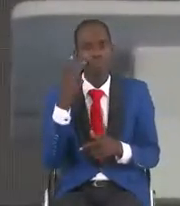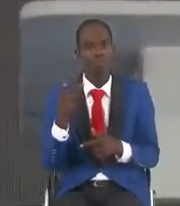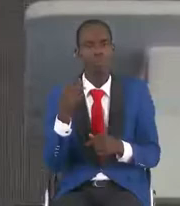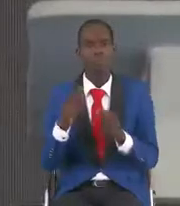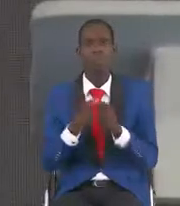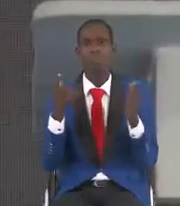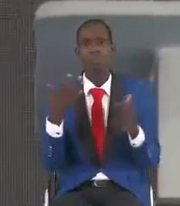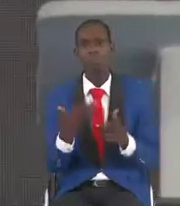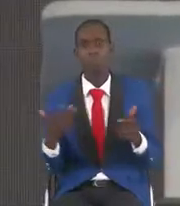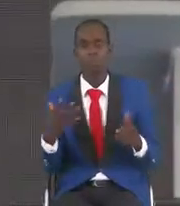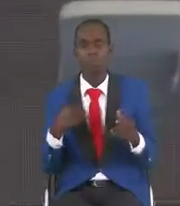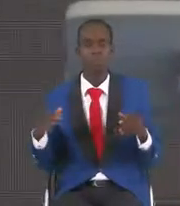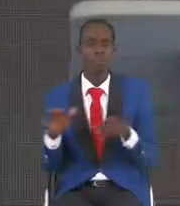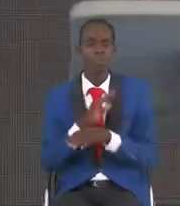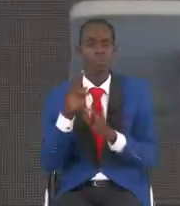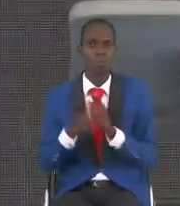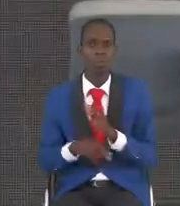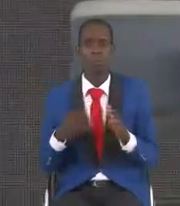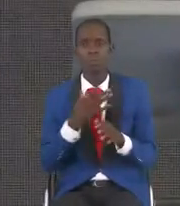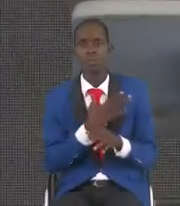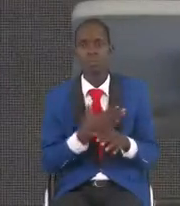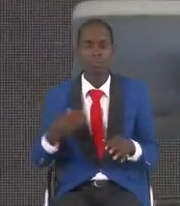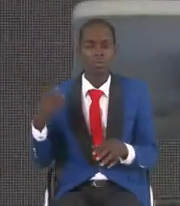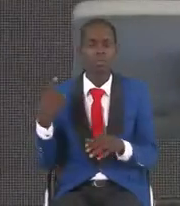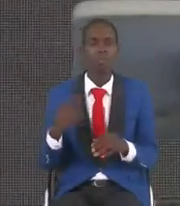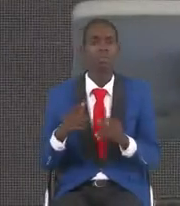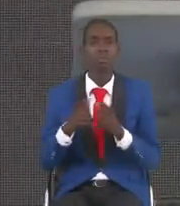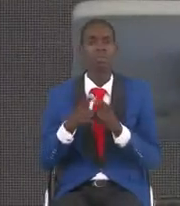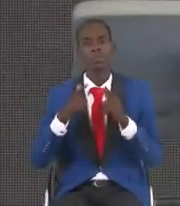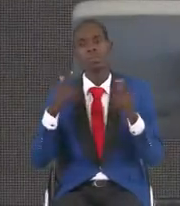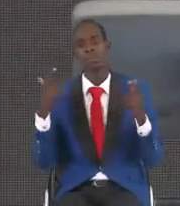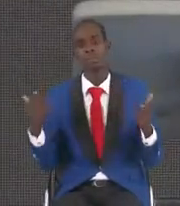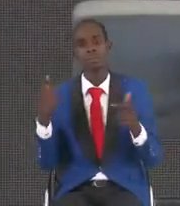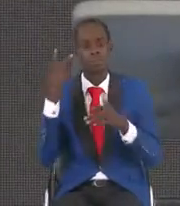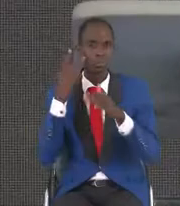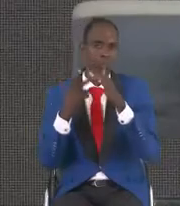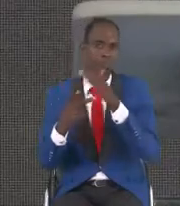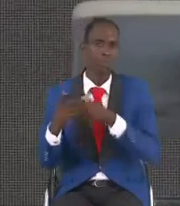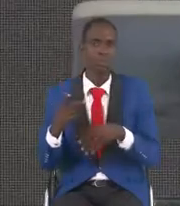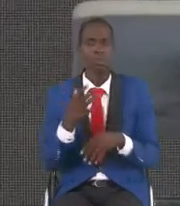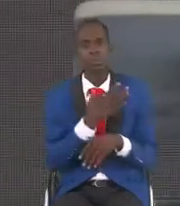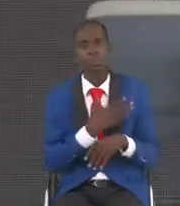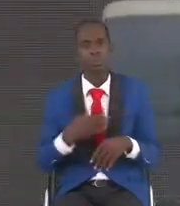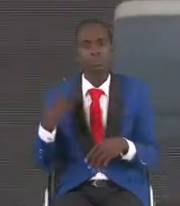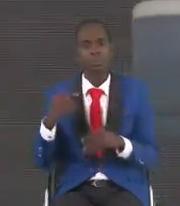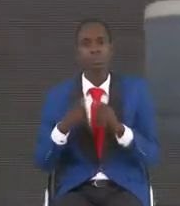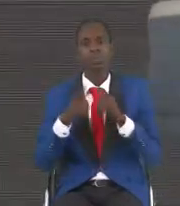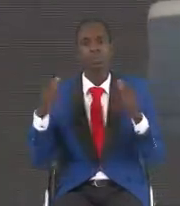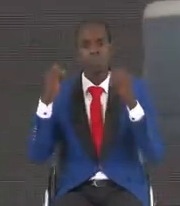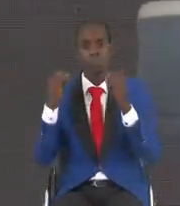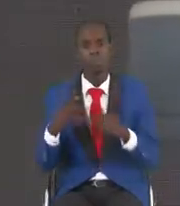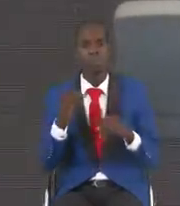the fullness and the plenitude and the great prophecies and the great power of